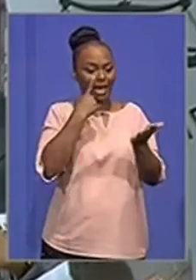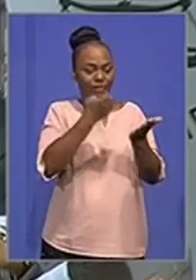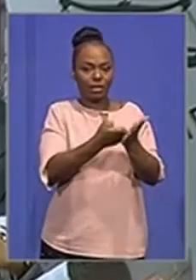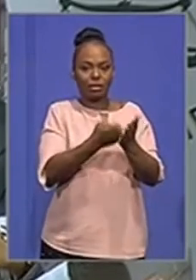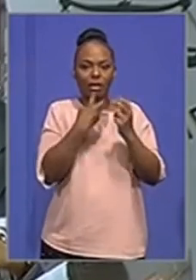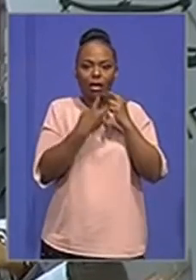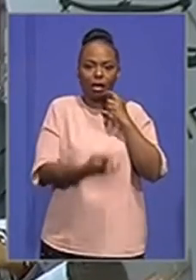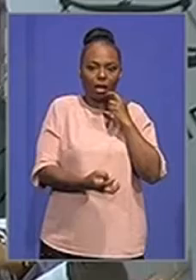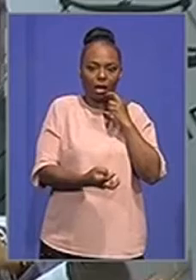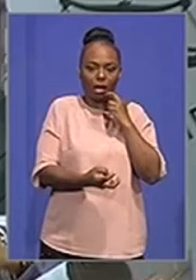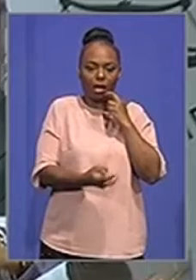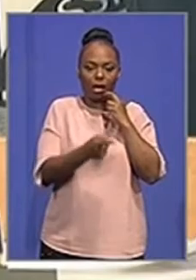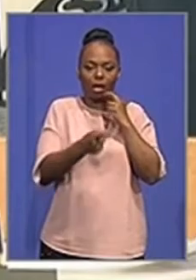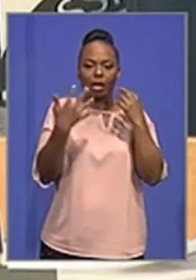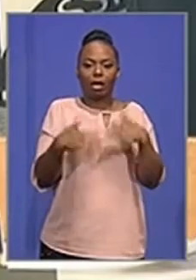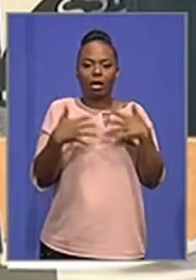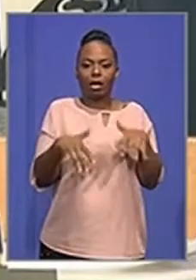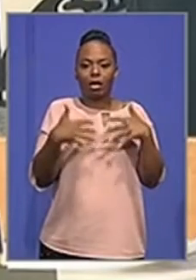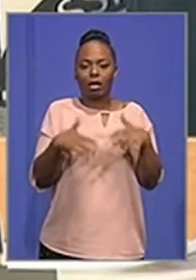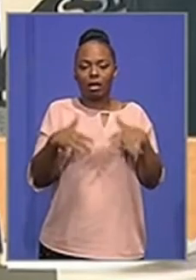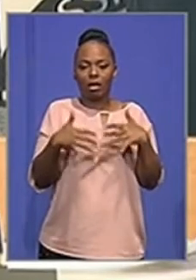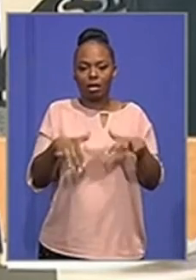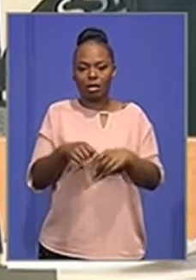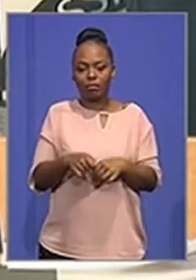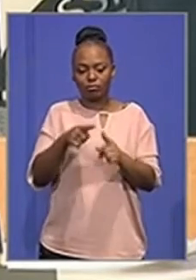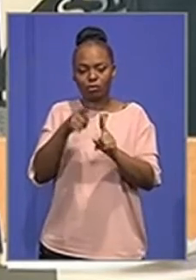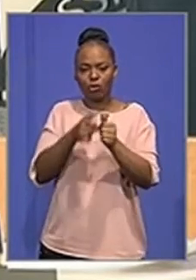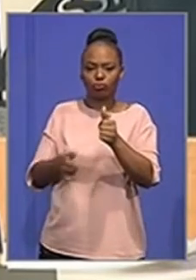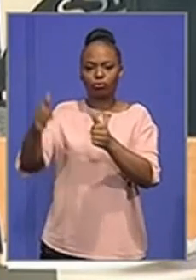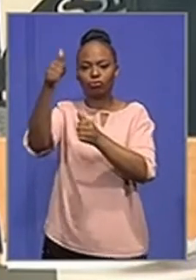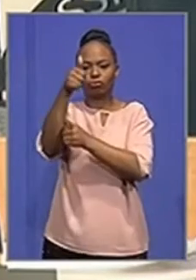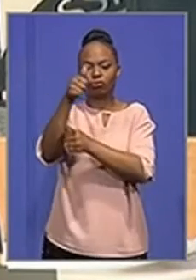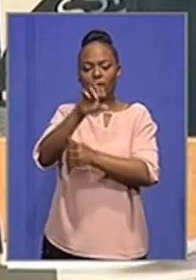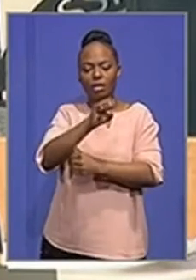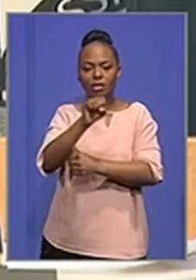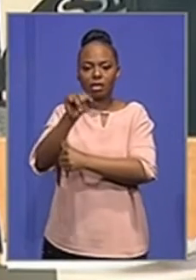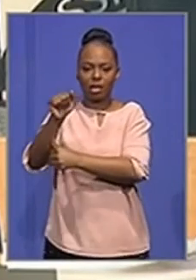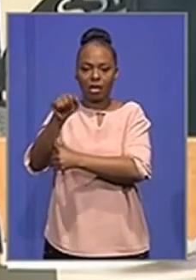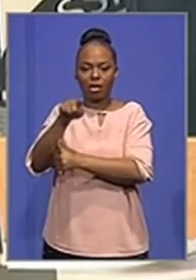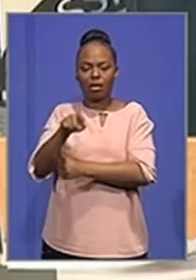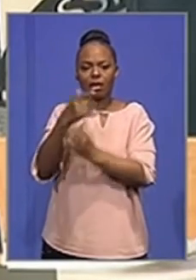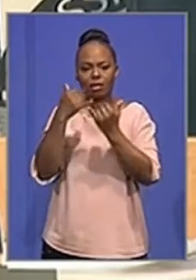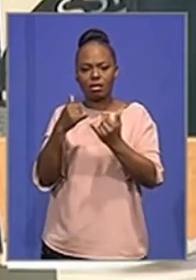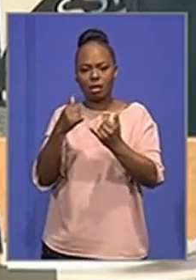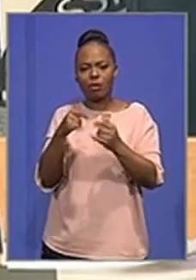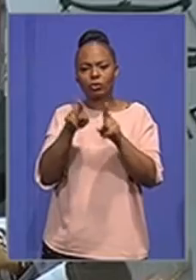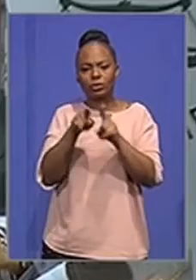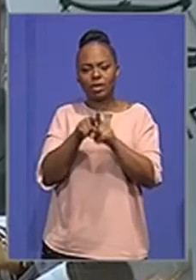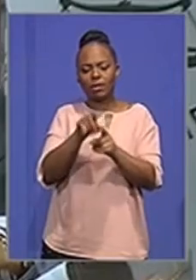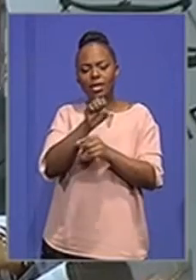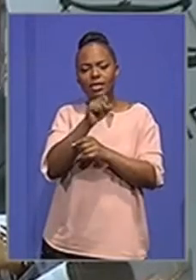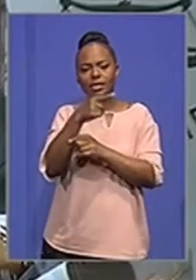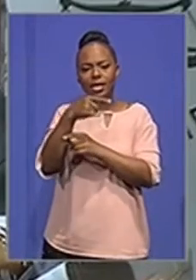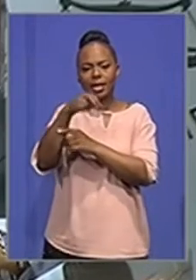ba modulasetulo wa mehleng wa moifo o phahameng wa bolekudi ditabeng tsa lekala la mautlwela bo susumeditseng SANEF ho